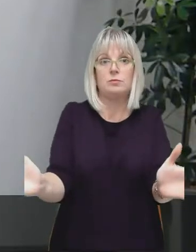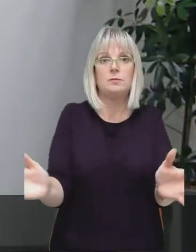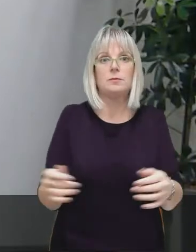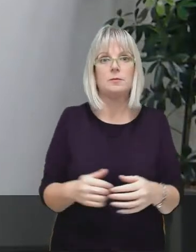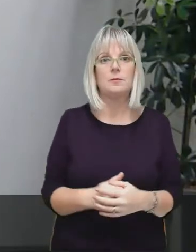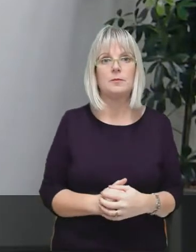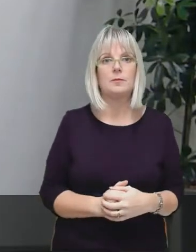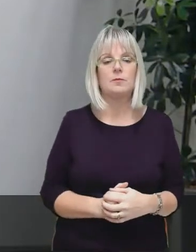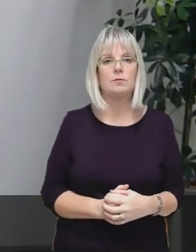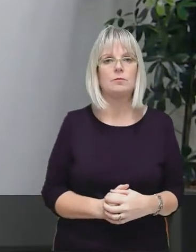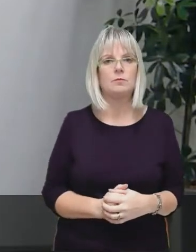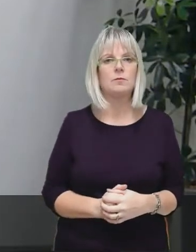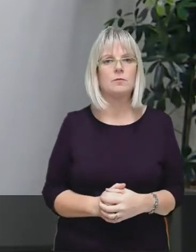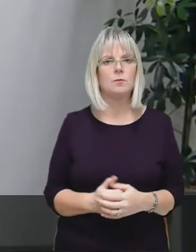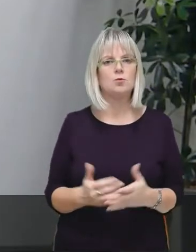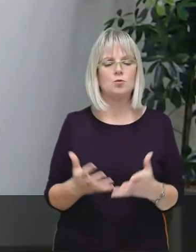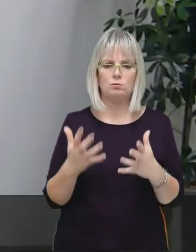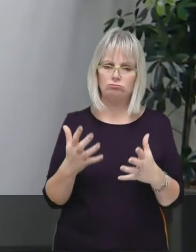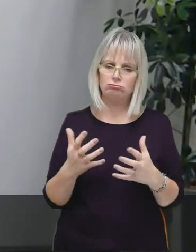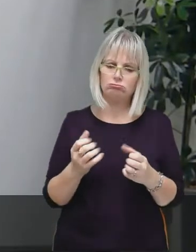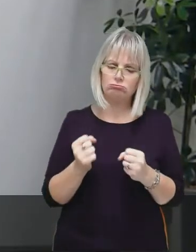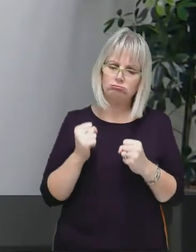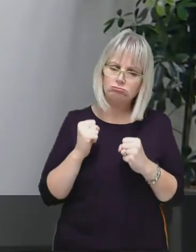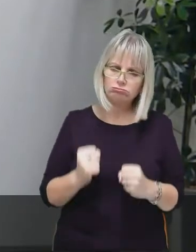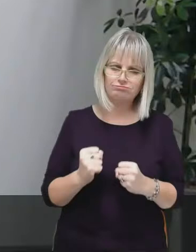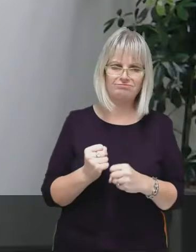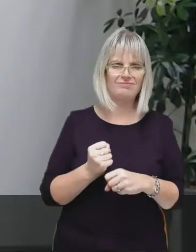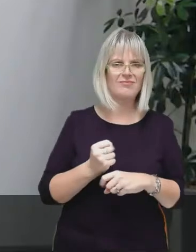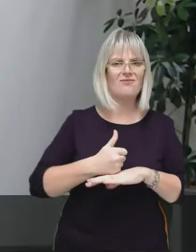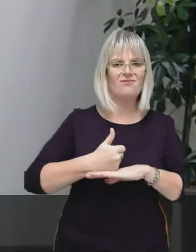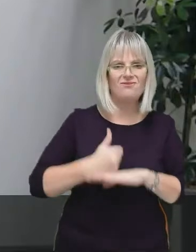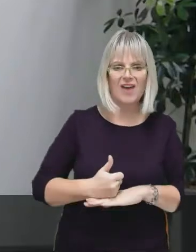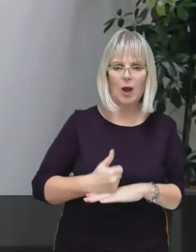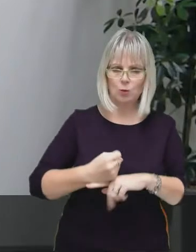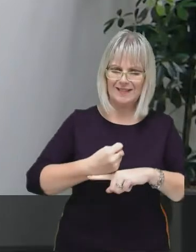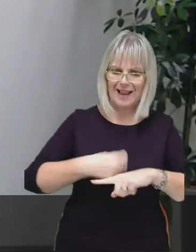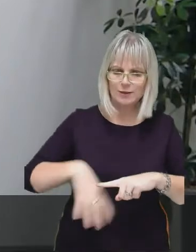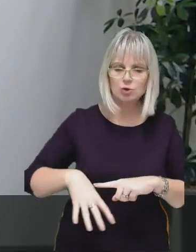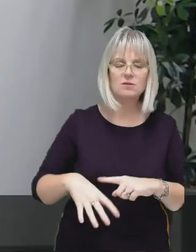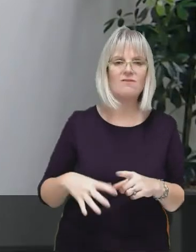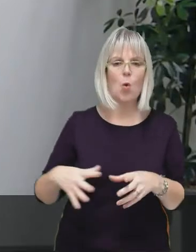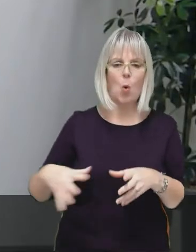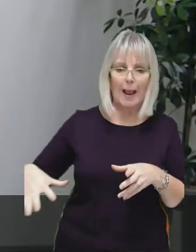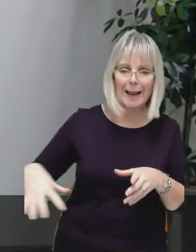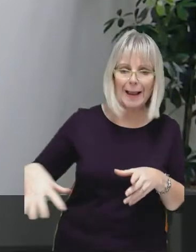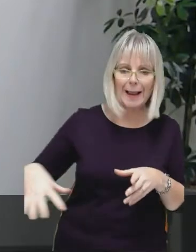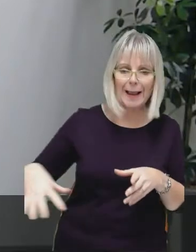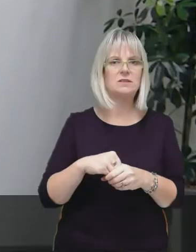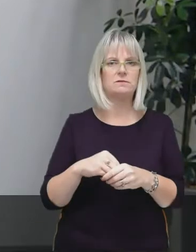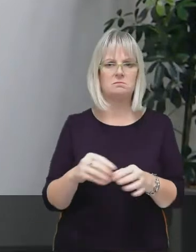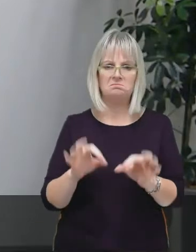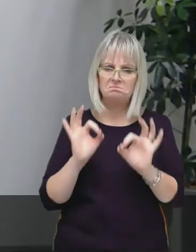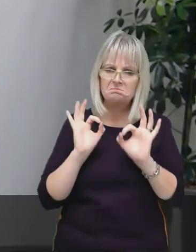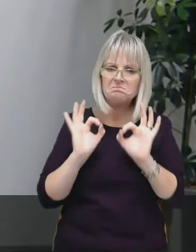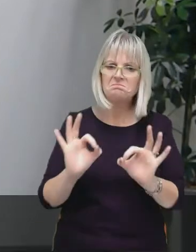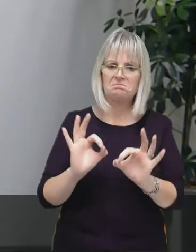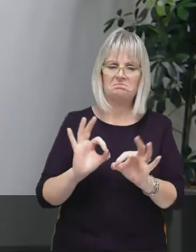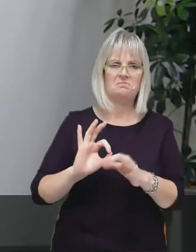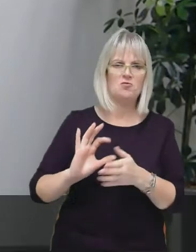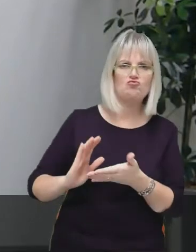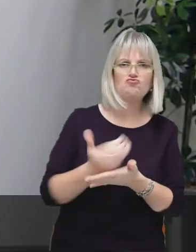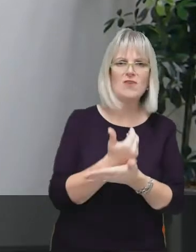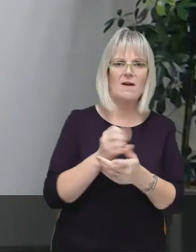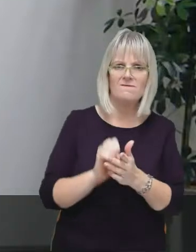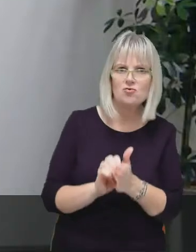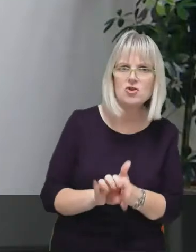fair, inclusive, and green economic recovery. Another big part of my job in the